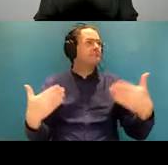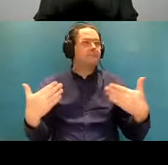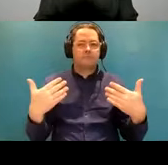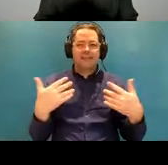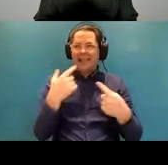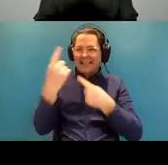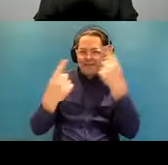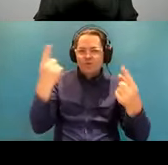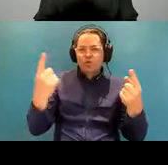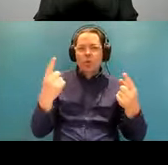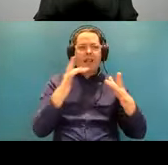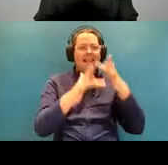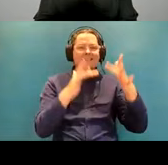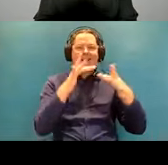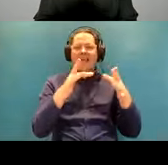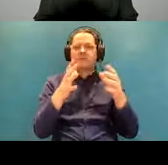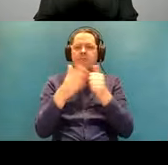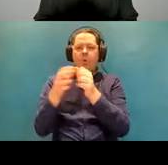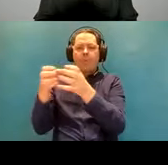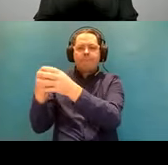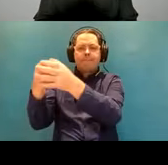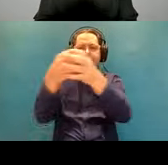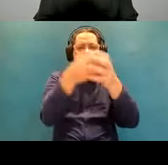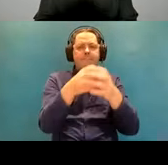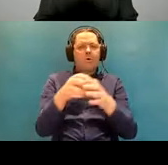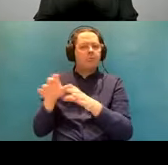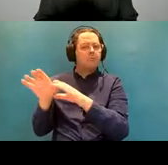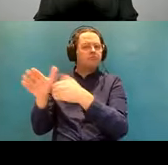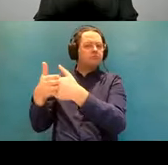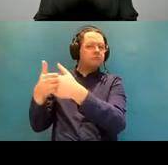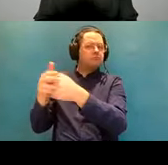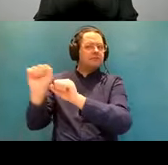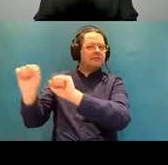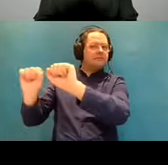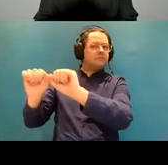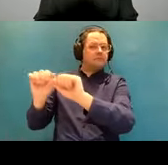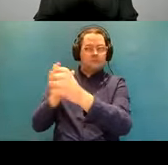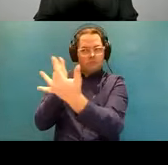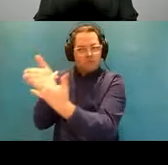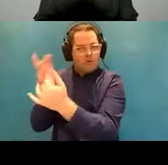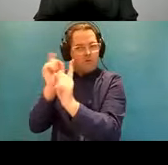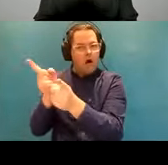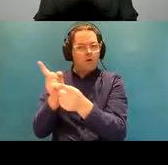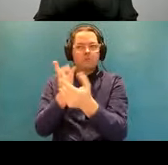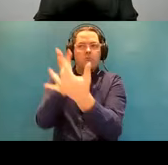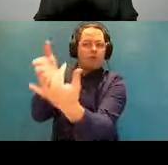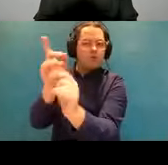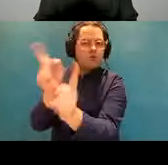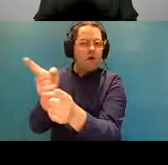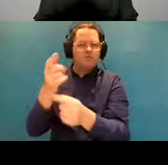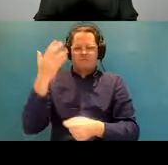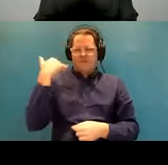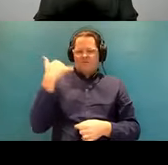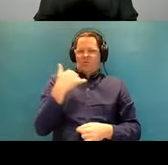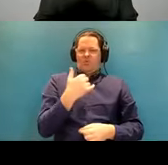spaces. So while for language policy three, we could look at Facebook, we could look at Twitter, and we could see what